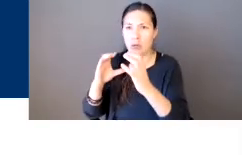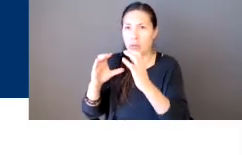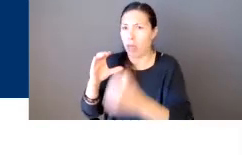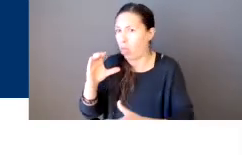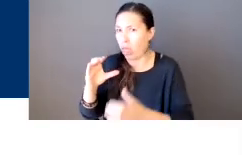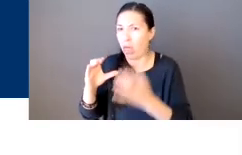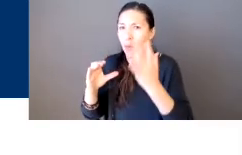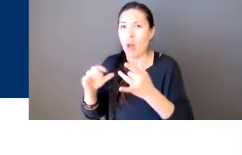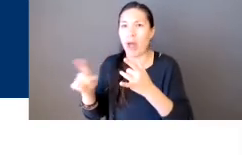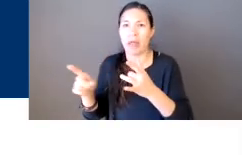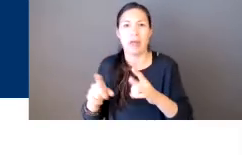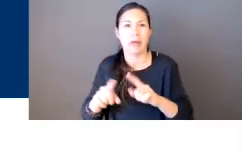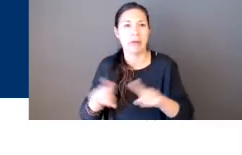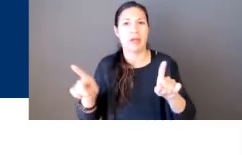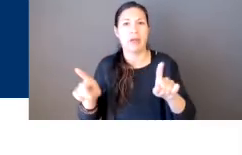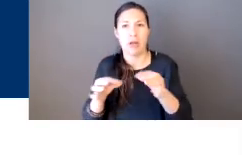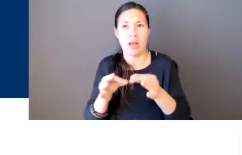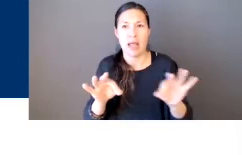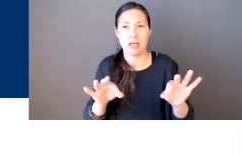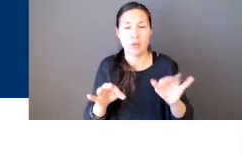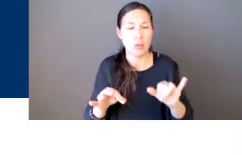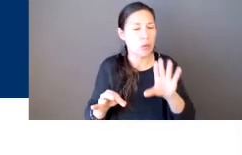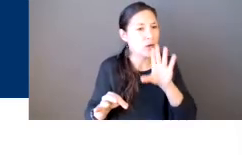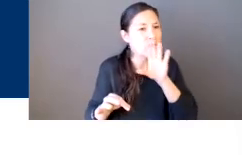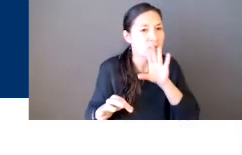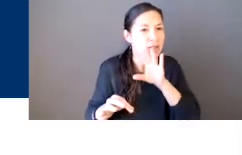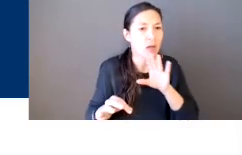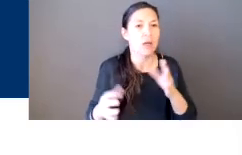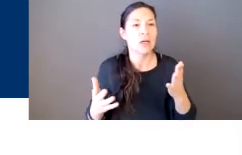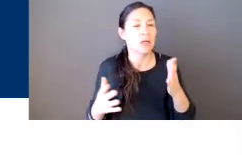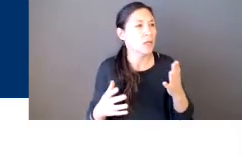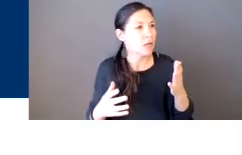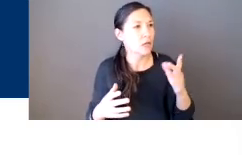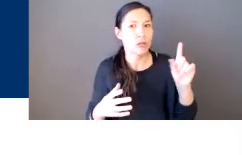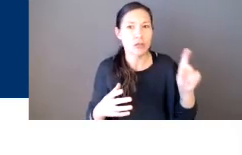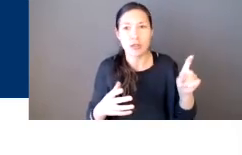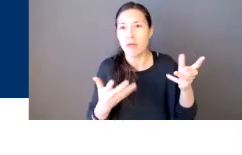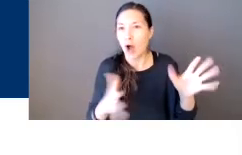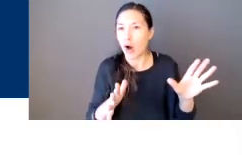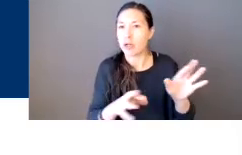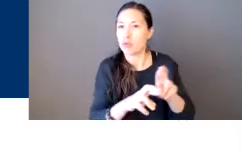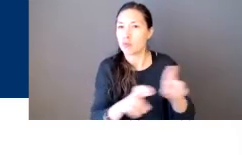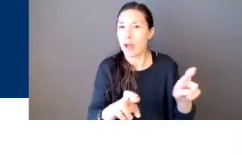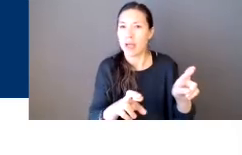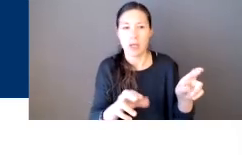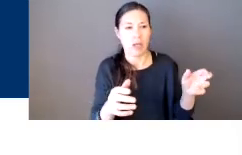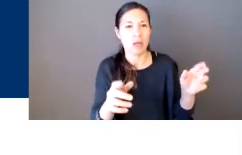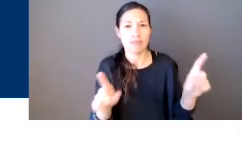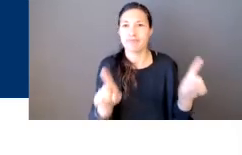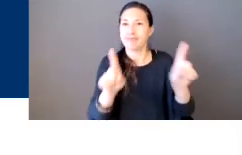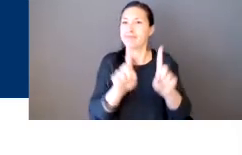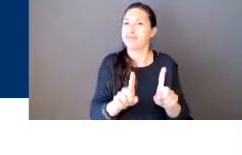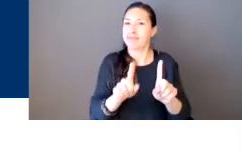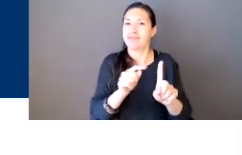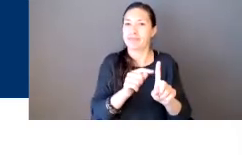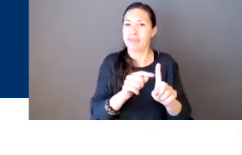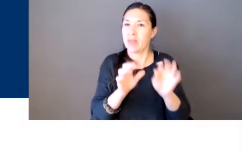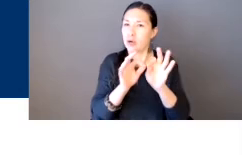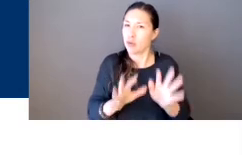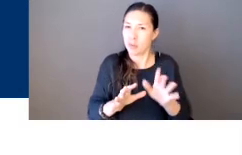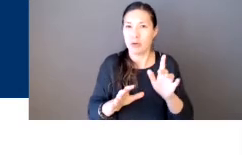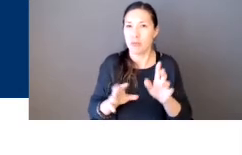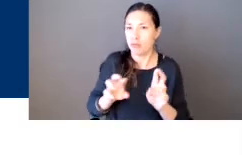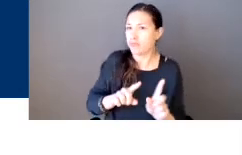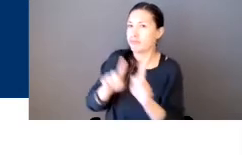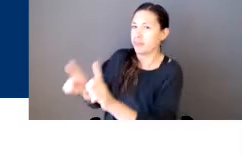probably the most frustrating thing in the world, because it's slowing the process down. If we had known that information up front, it would be a whole lot more helpful for